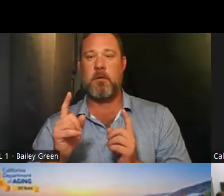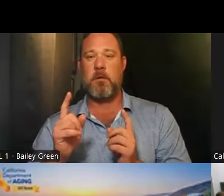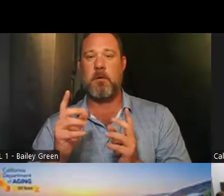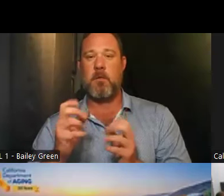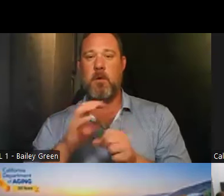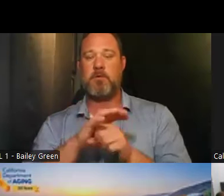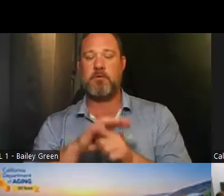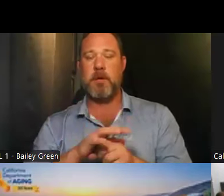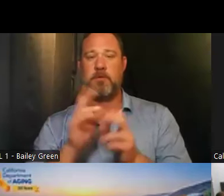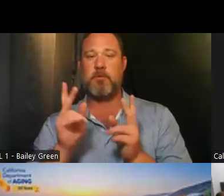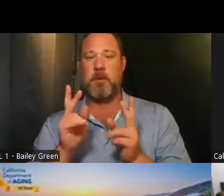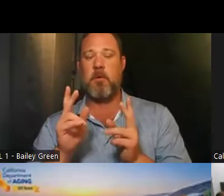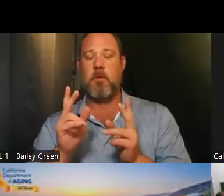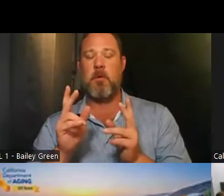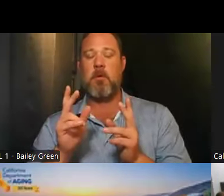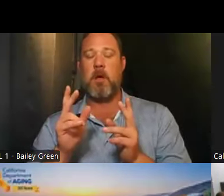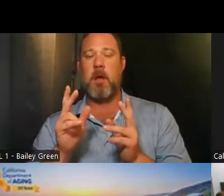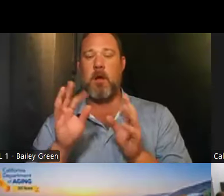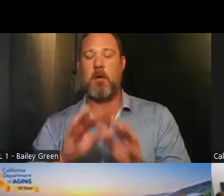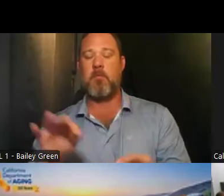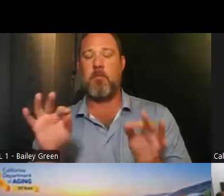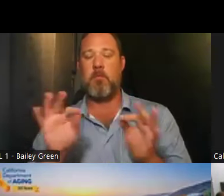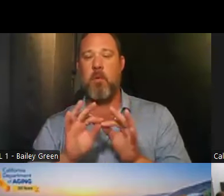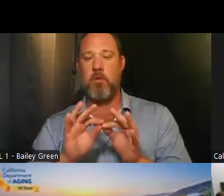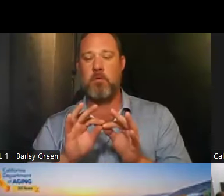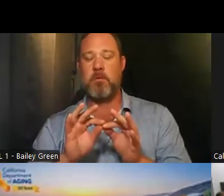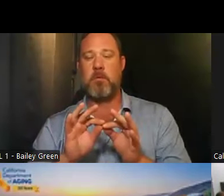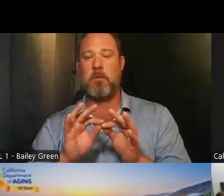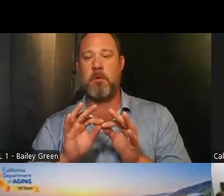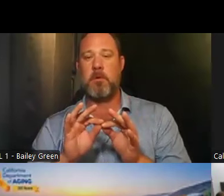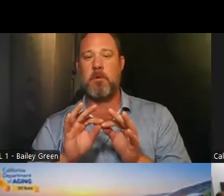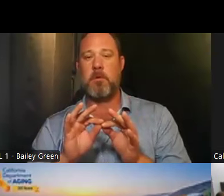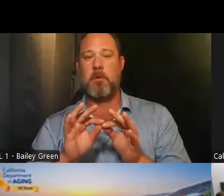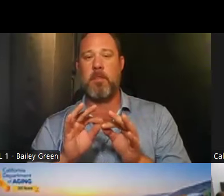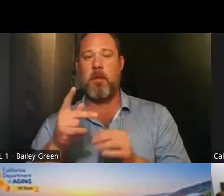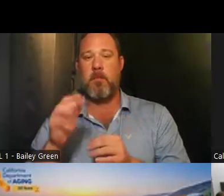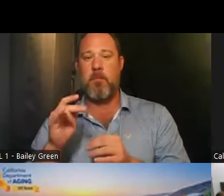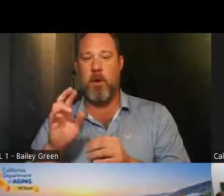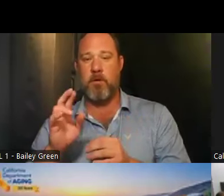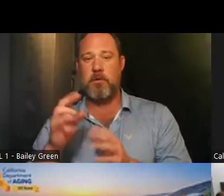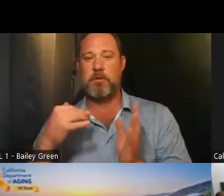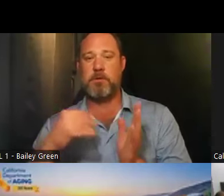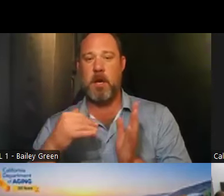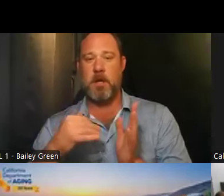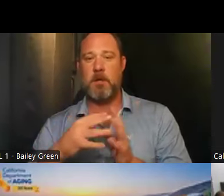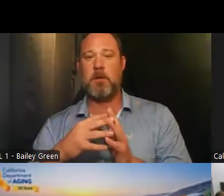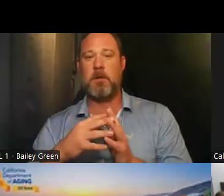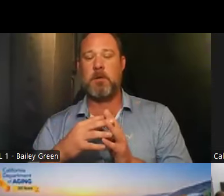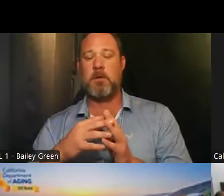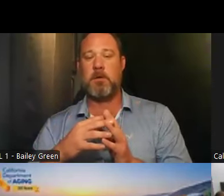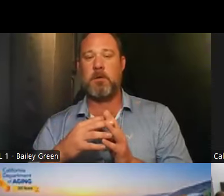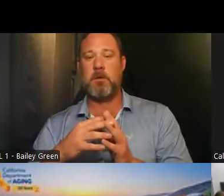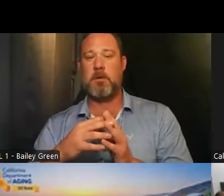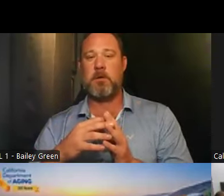stress to people how incredibly important the pointer study is, the U.S. pointer study. Sarah, I